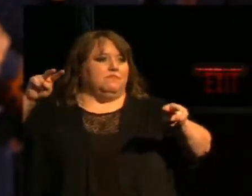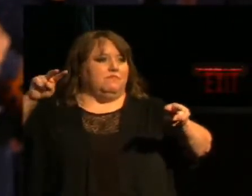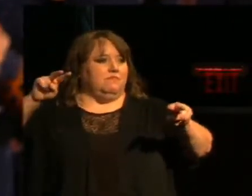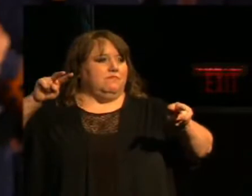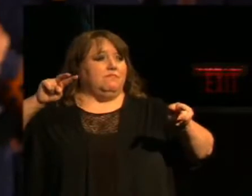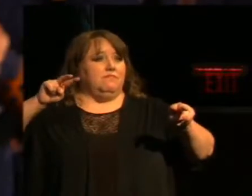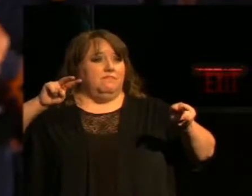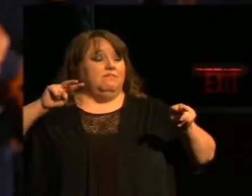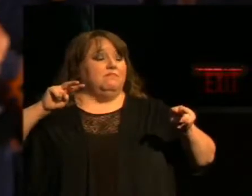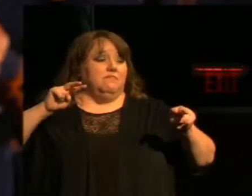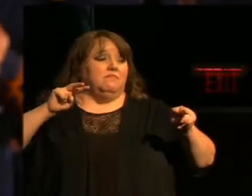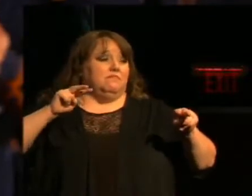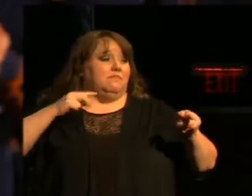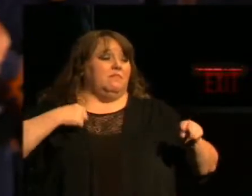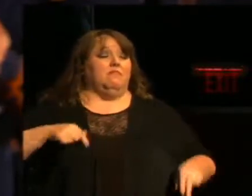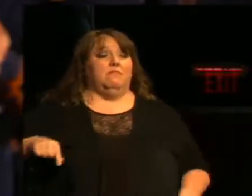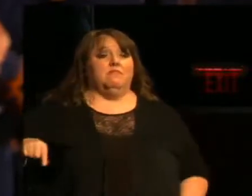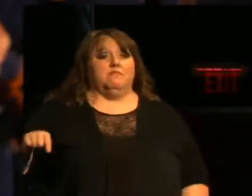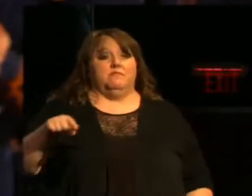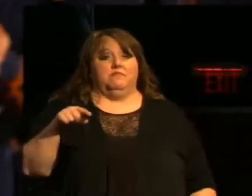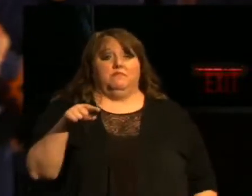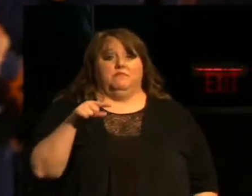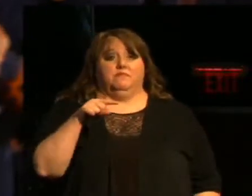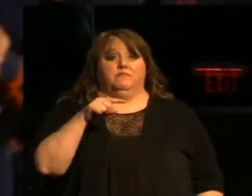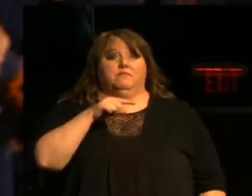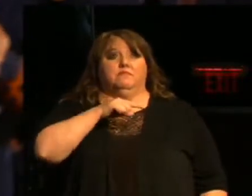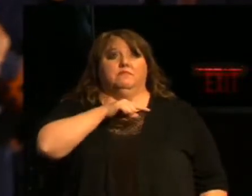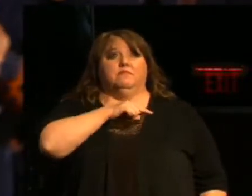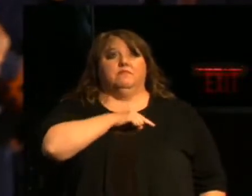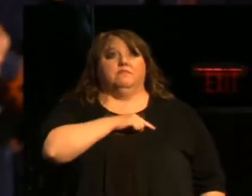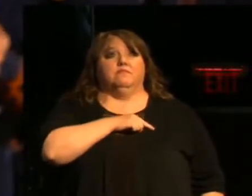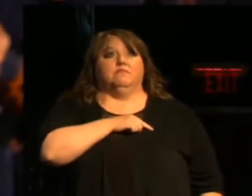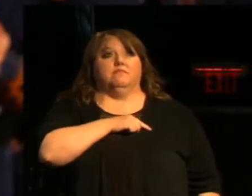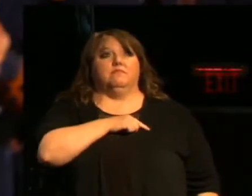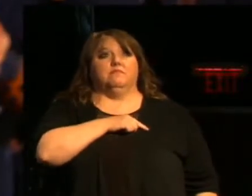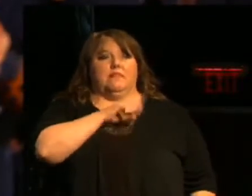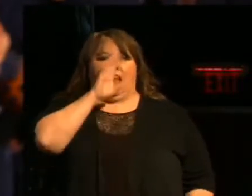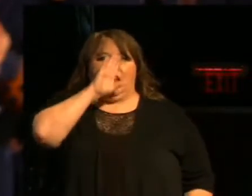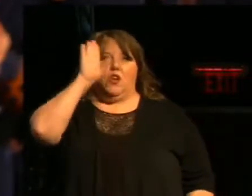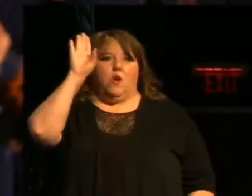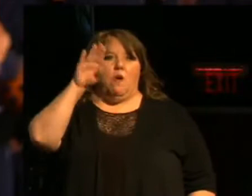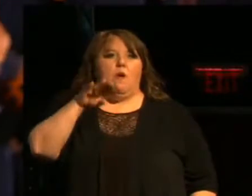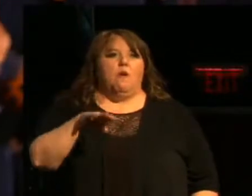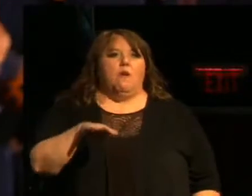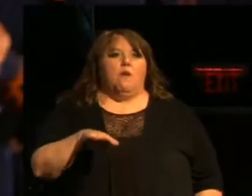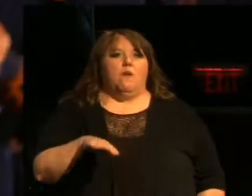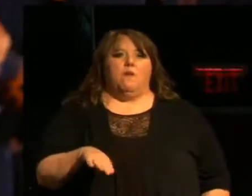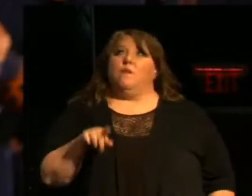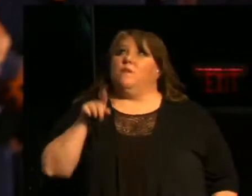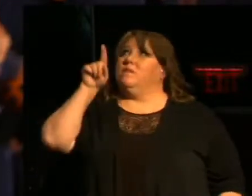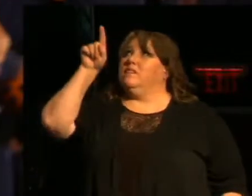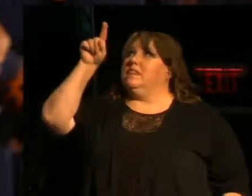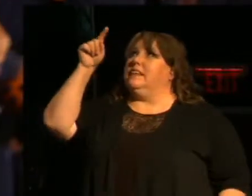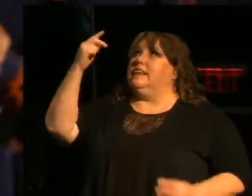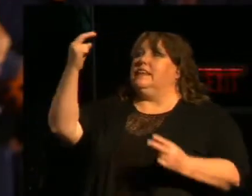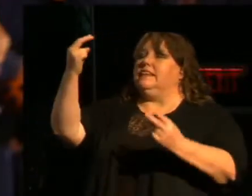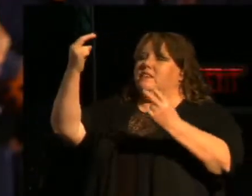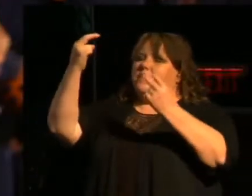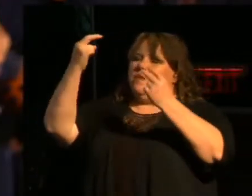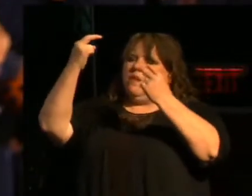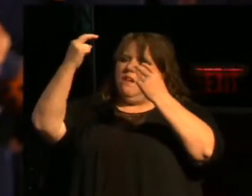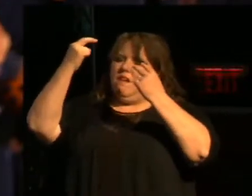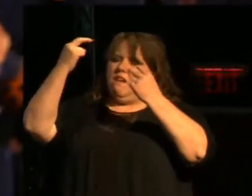made me different. But here's the deal, guys. We're all made by God, and you better watch it.